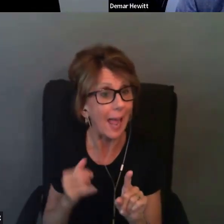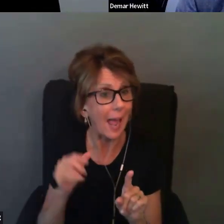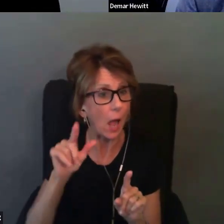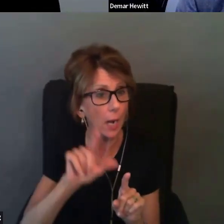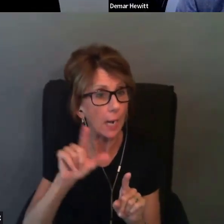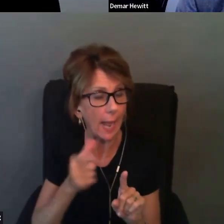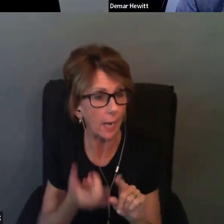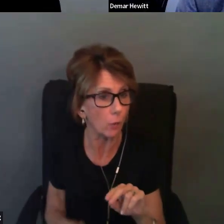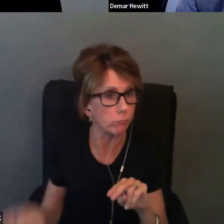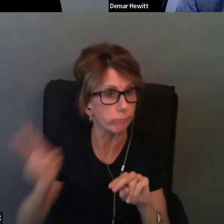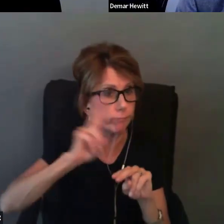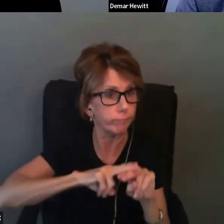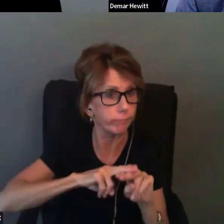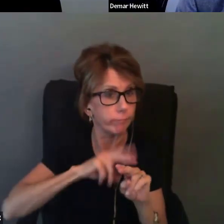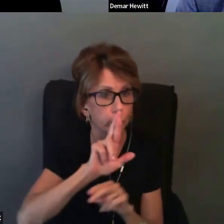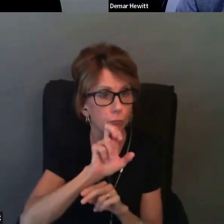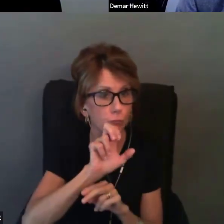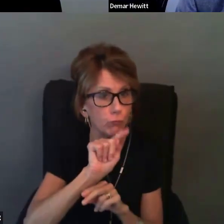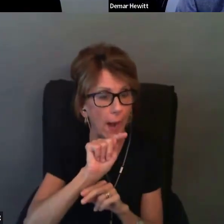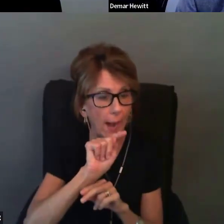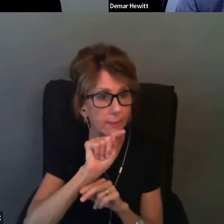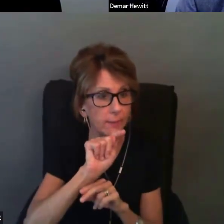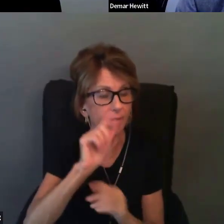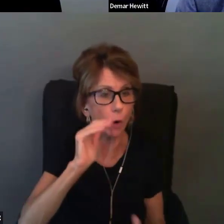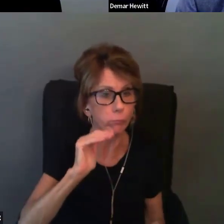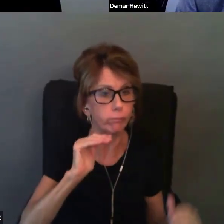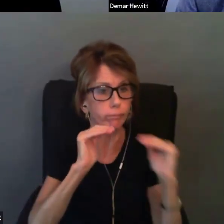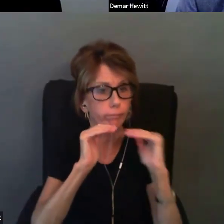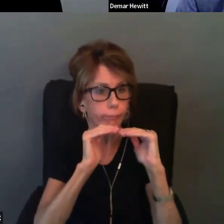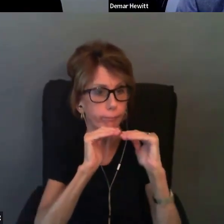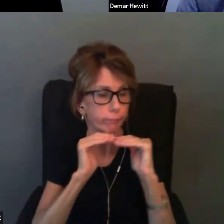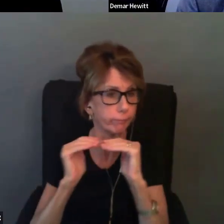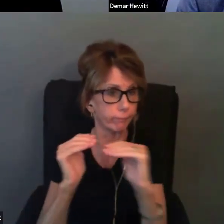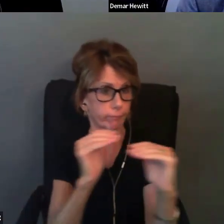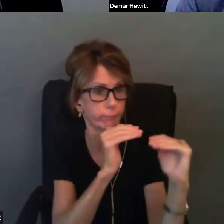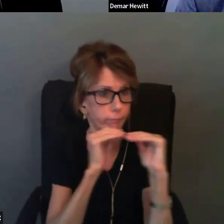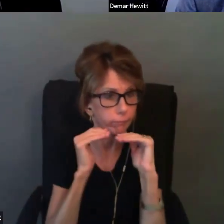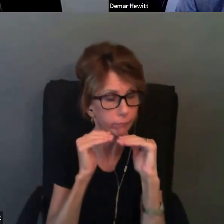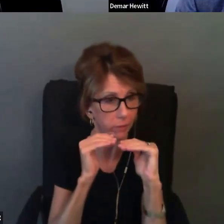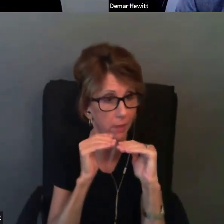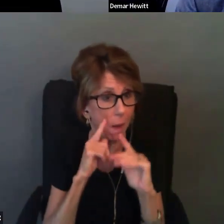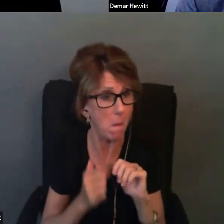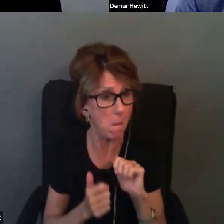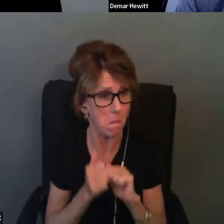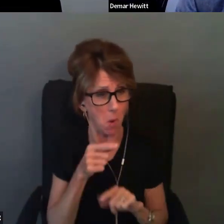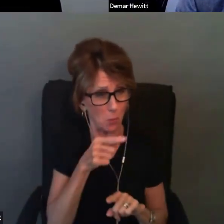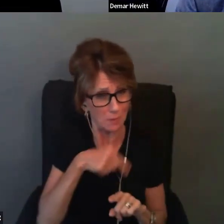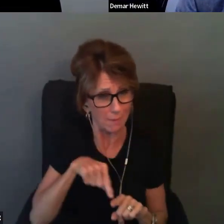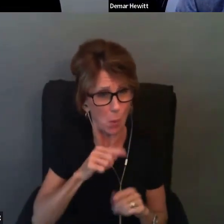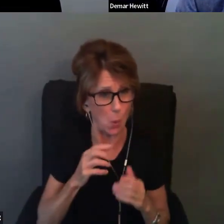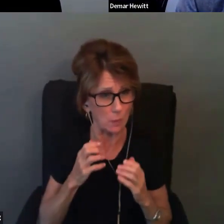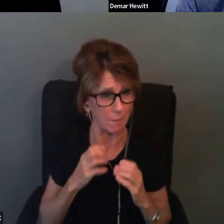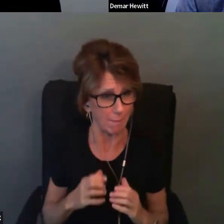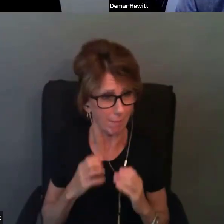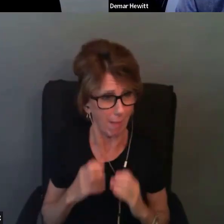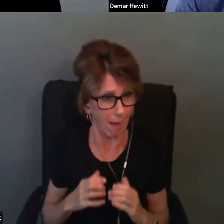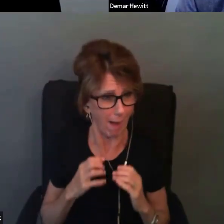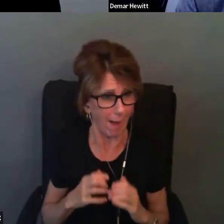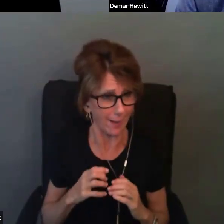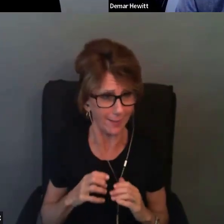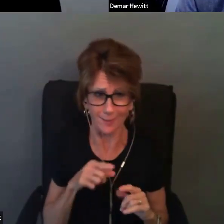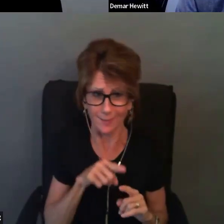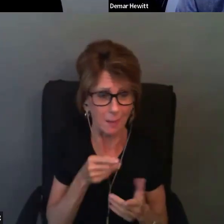rent to market value. So, most of the clients that this organization works with are